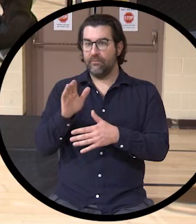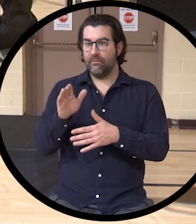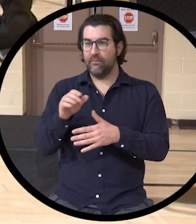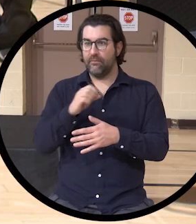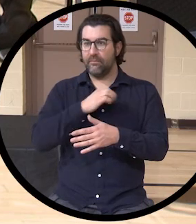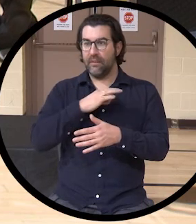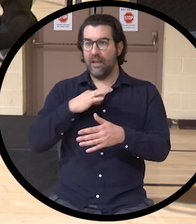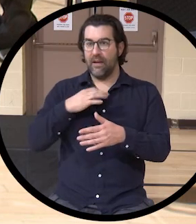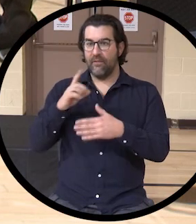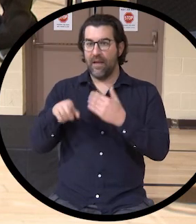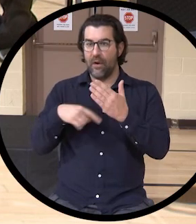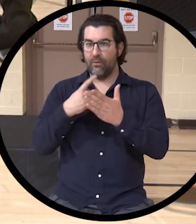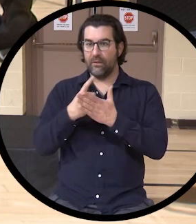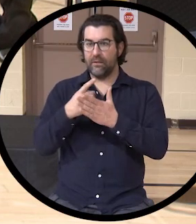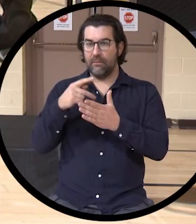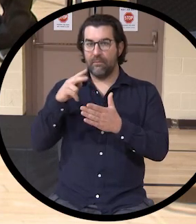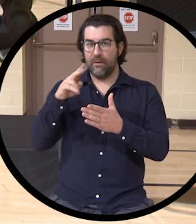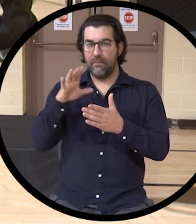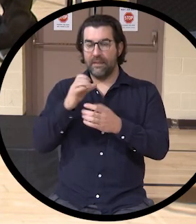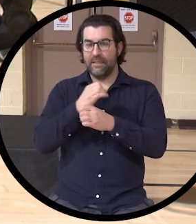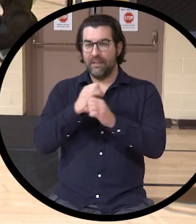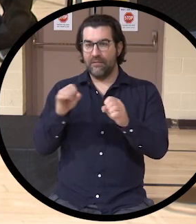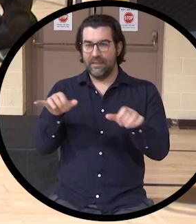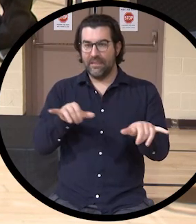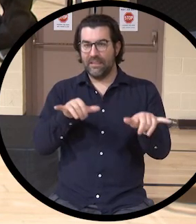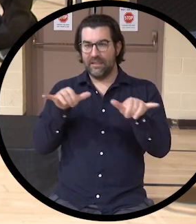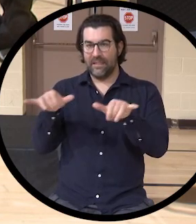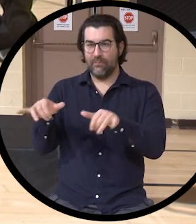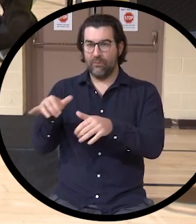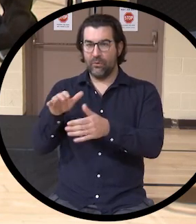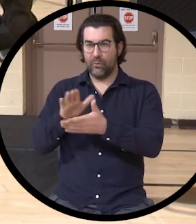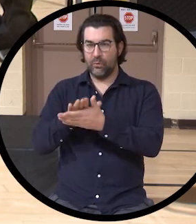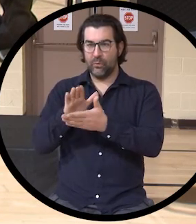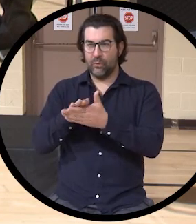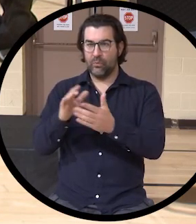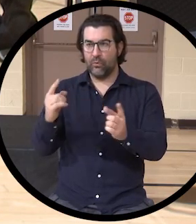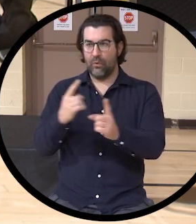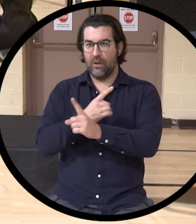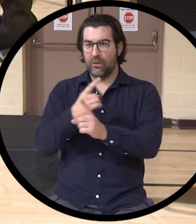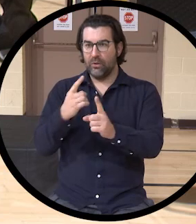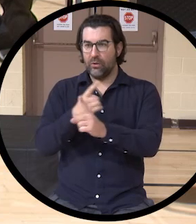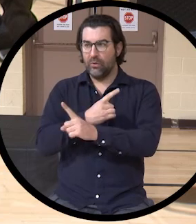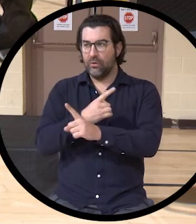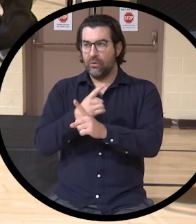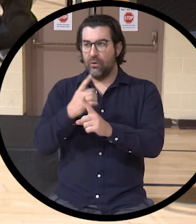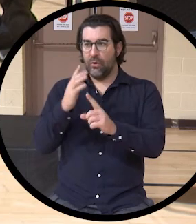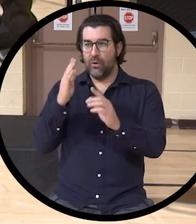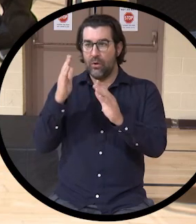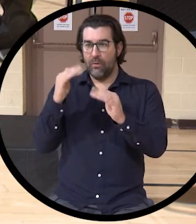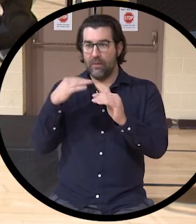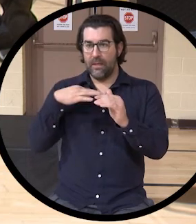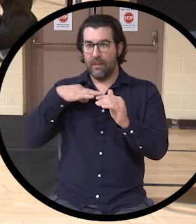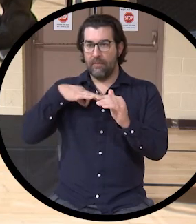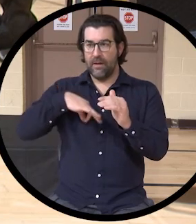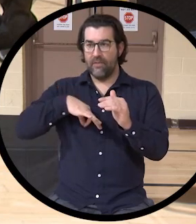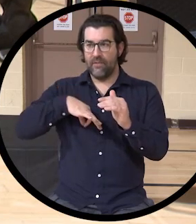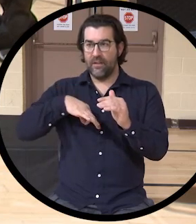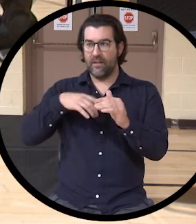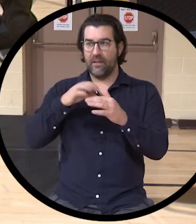staff hours, public safety is doing the same with school crossing guards. So hopefully the benefit of